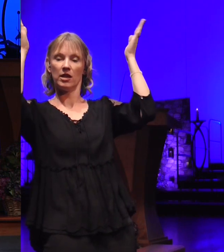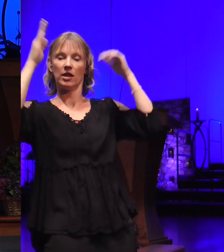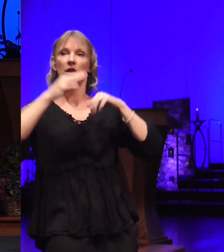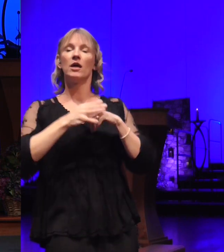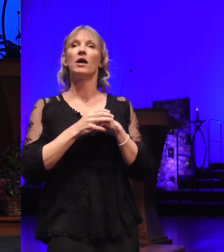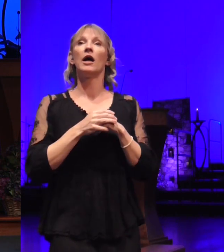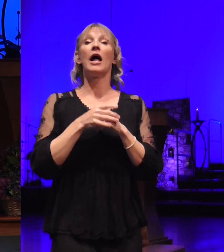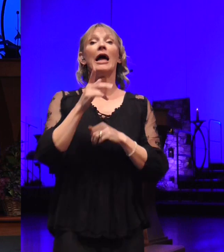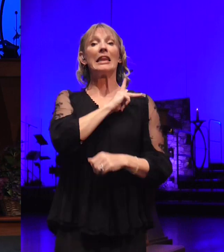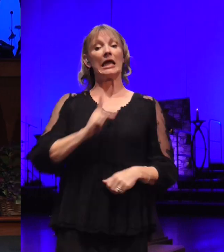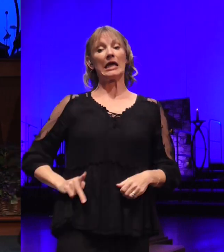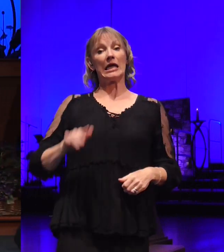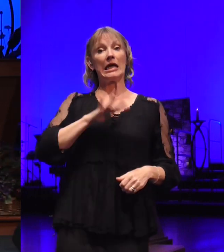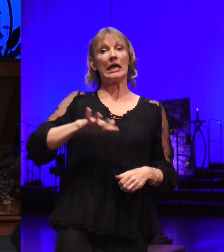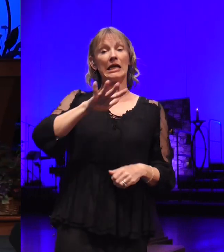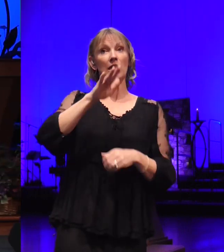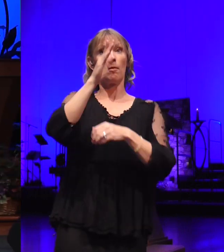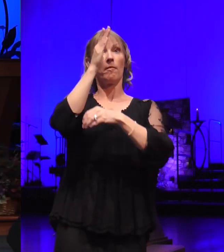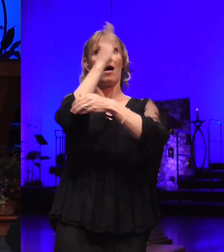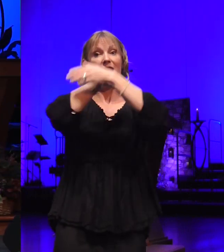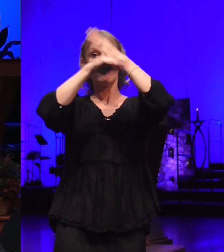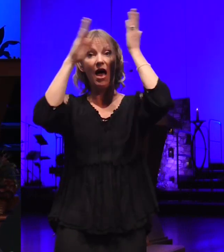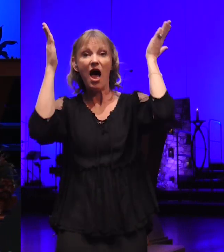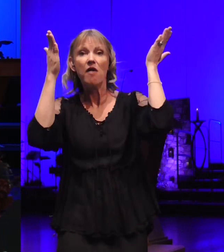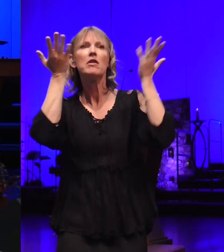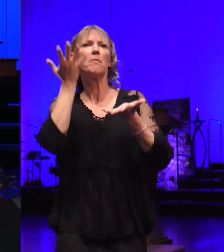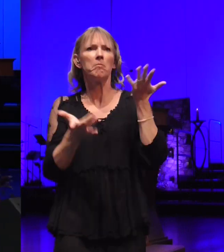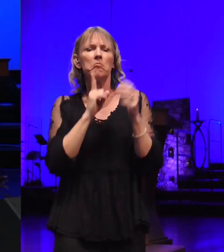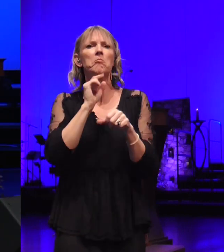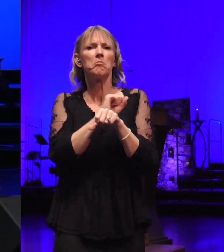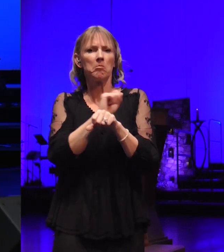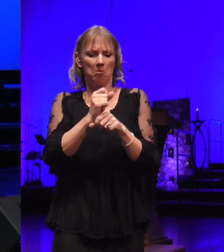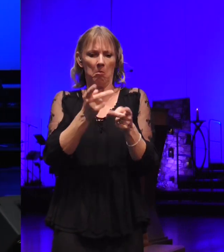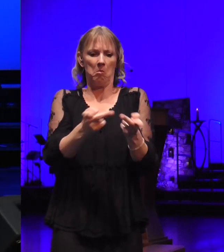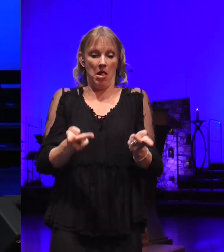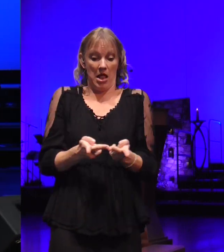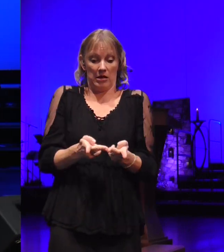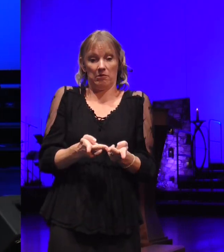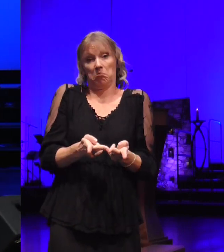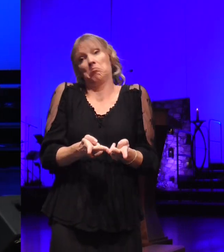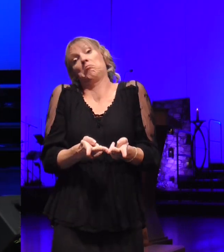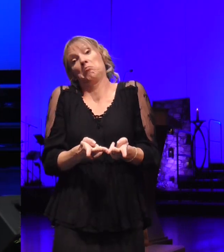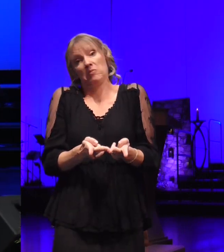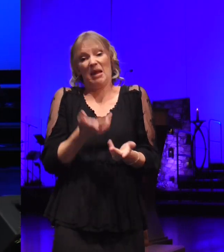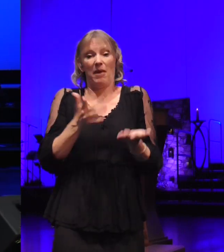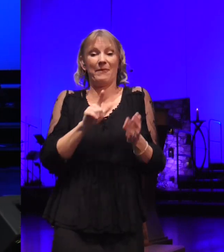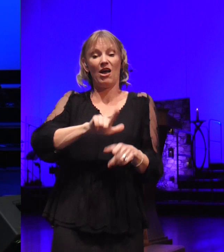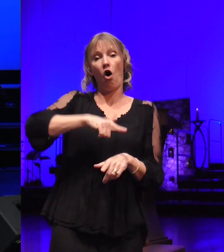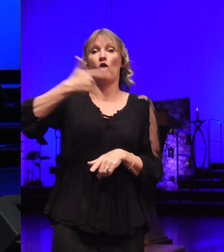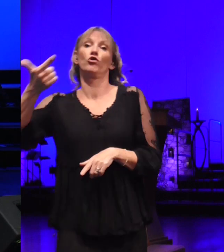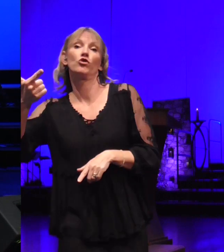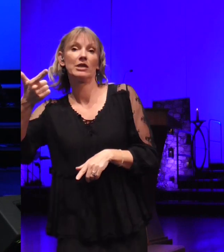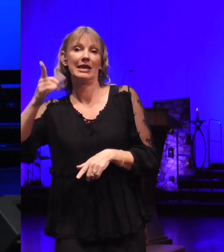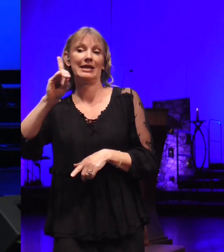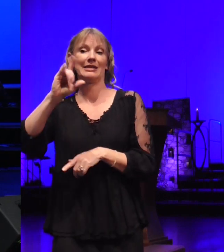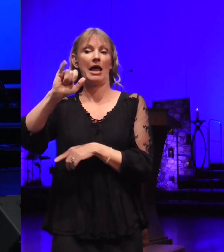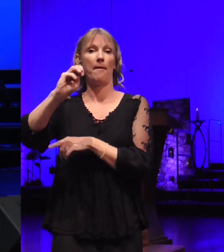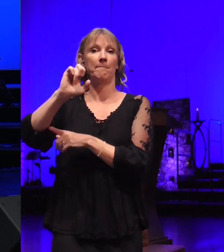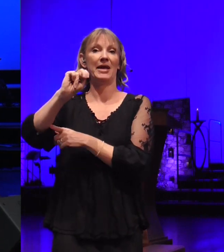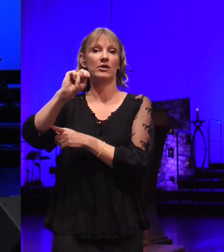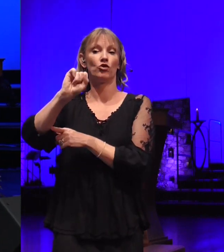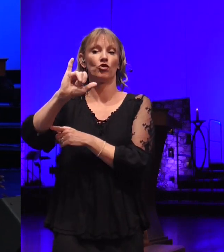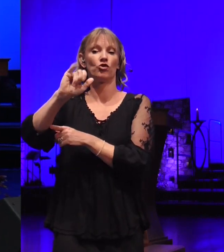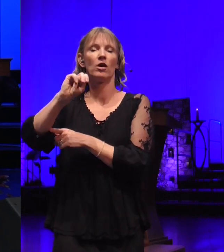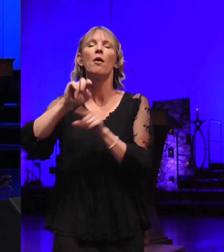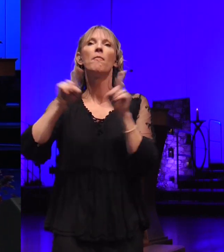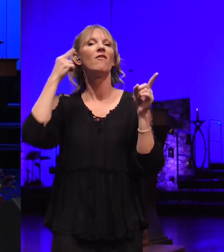The kingdom of heaven, it may be a place. It may be an alternate dimension. But for